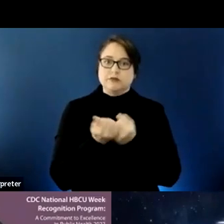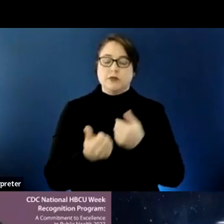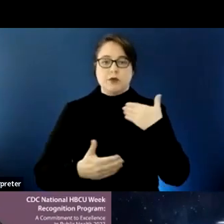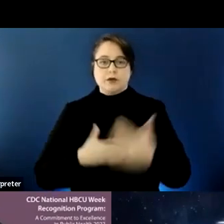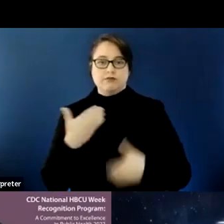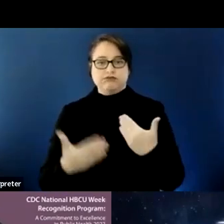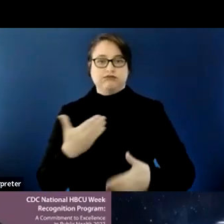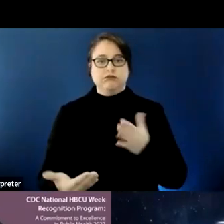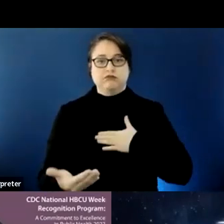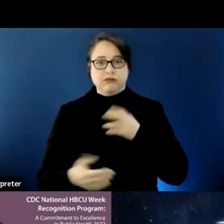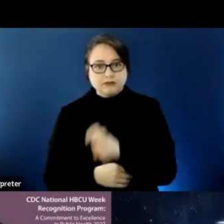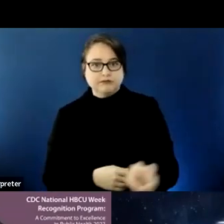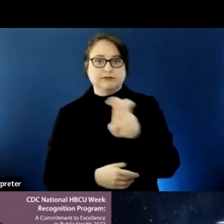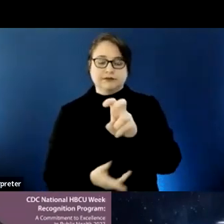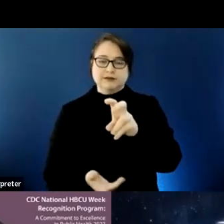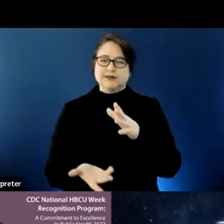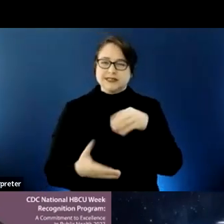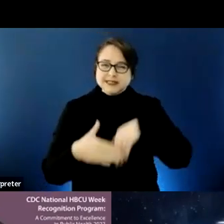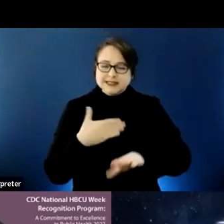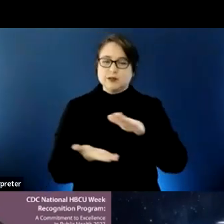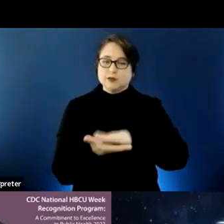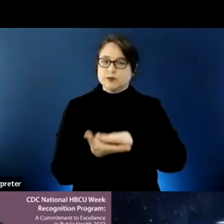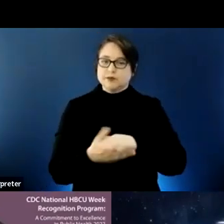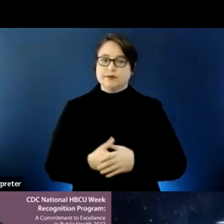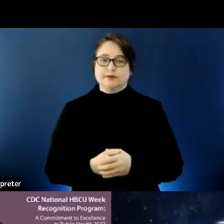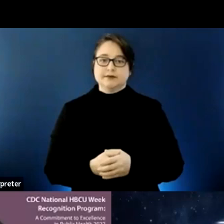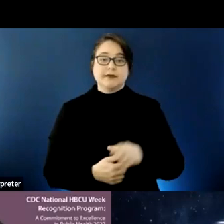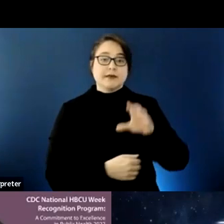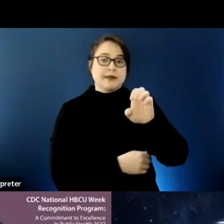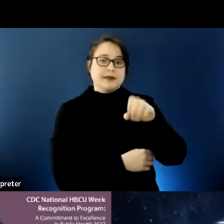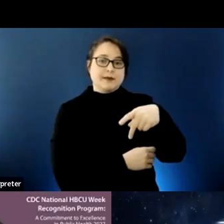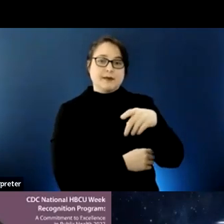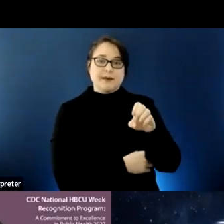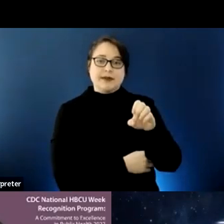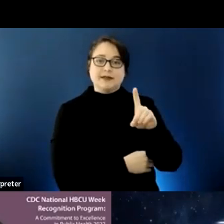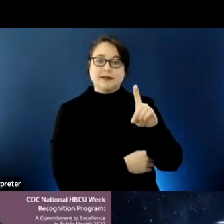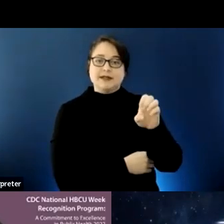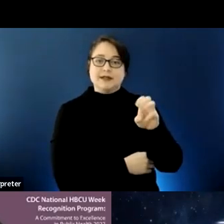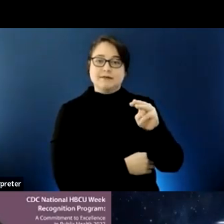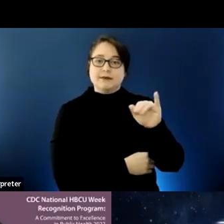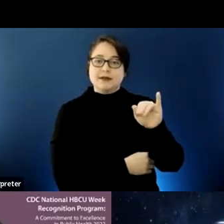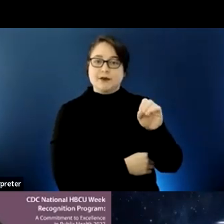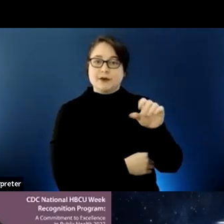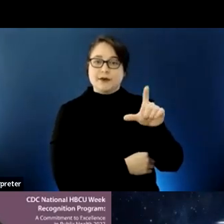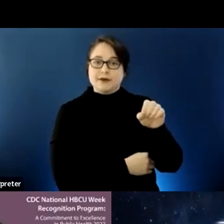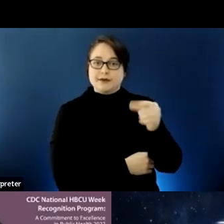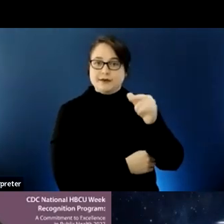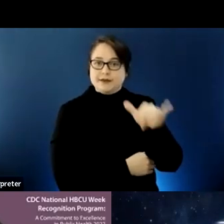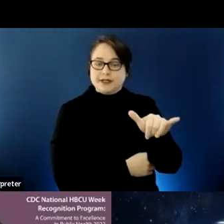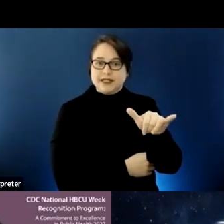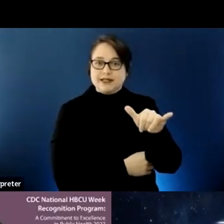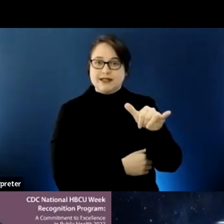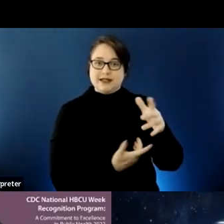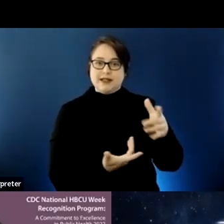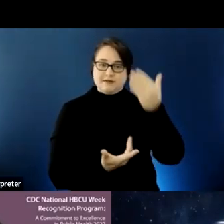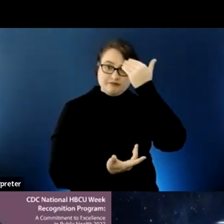Number two, the Epidemiology Intelligence Service can recruit specifically from HBCUs. Those are